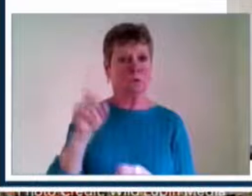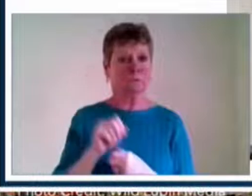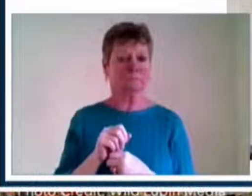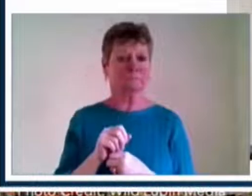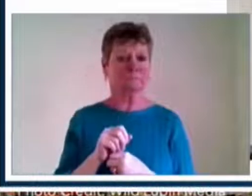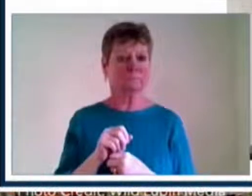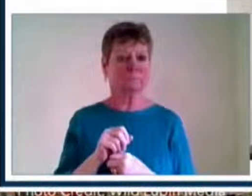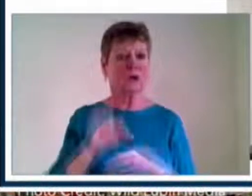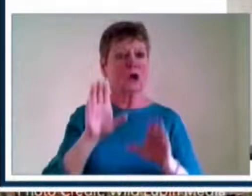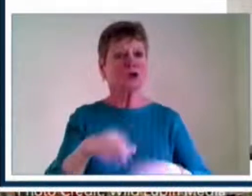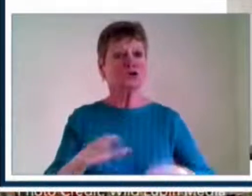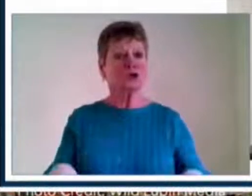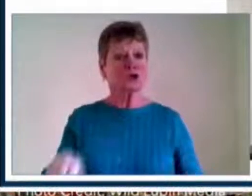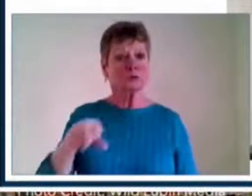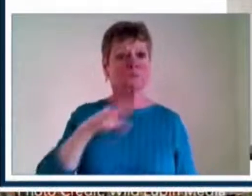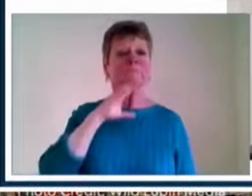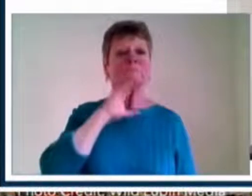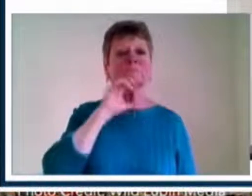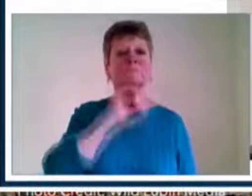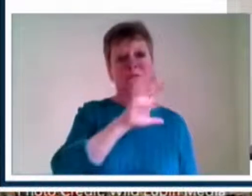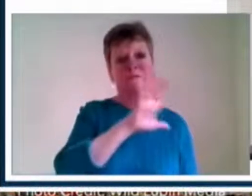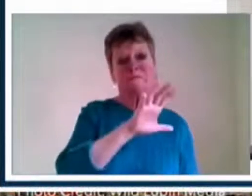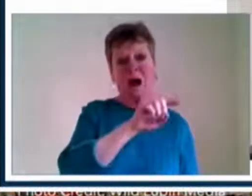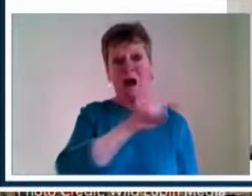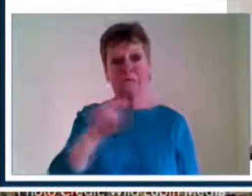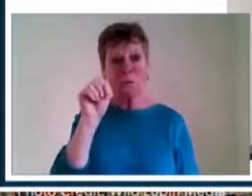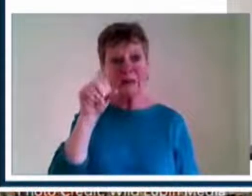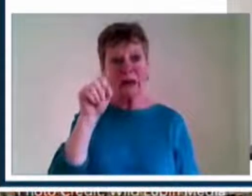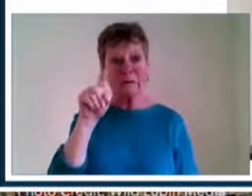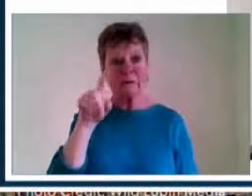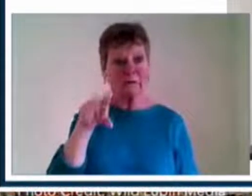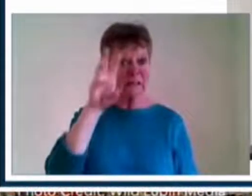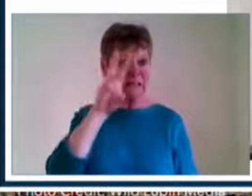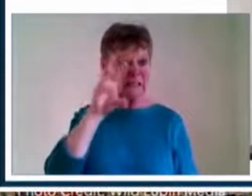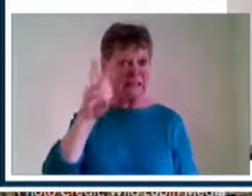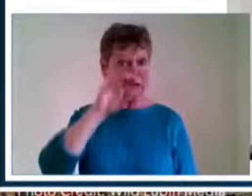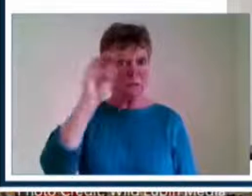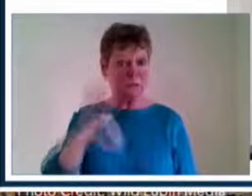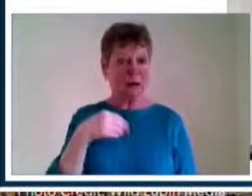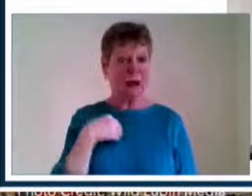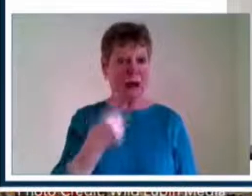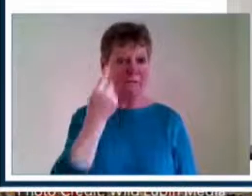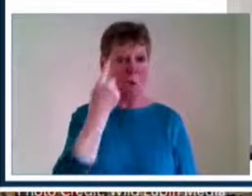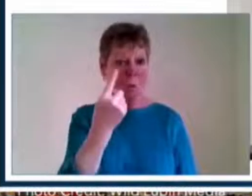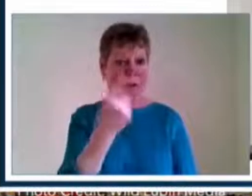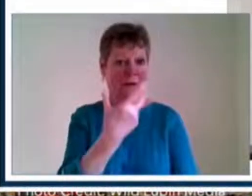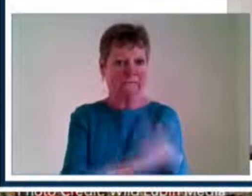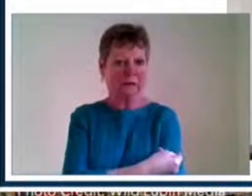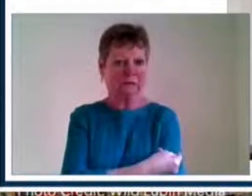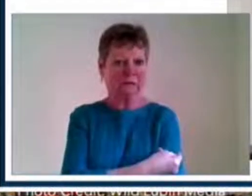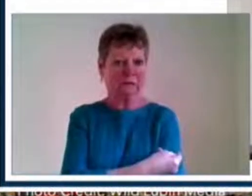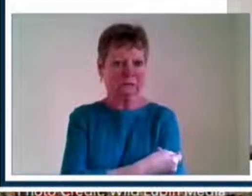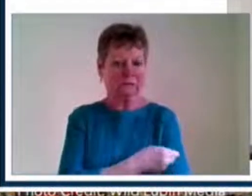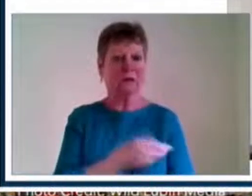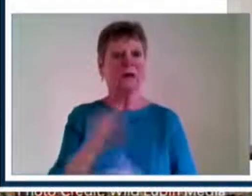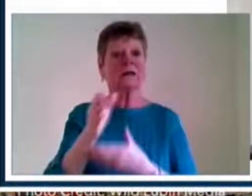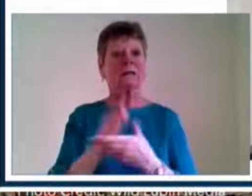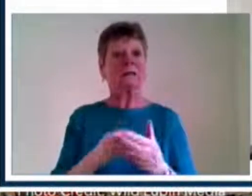66% of children aged 5 to 11 have one dose of the vaccine. Including those who have booked an appointment, we're